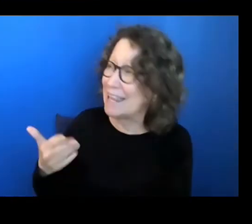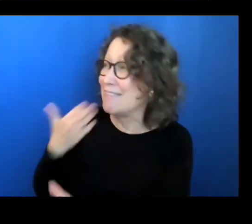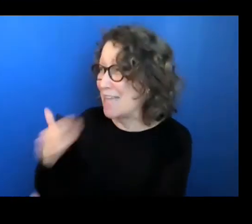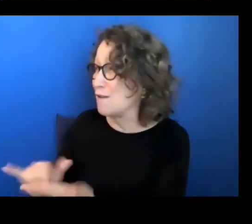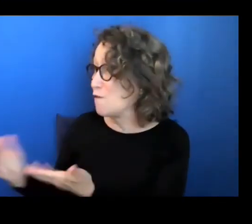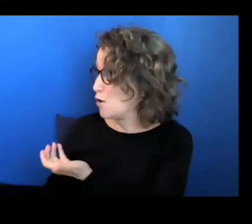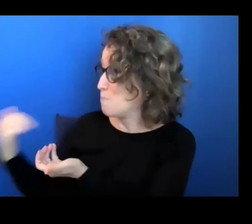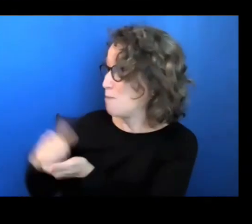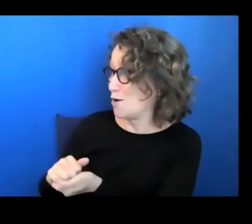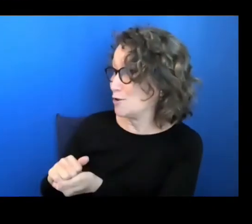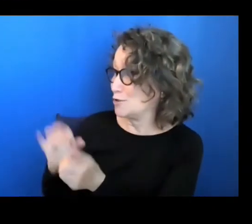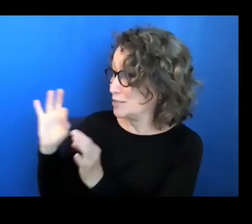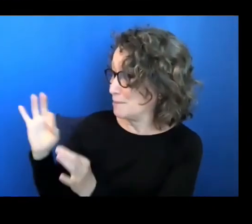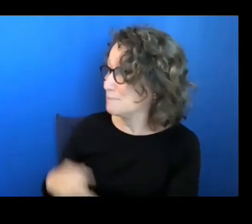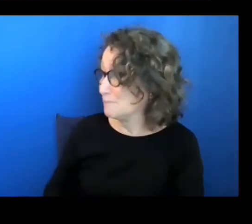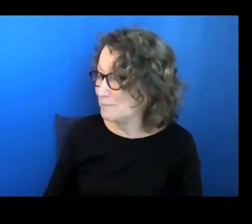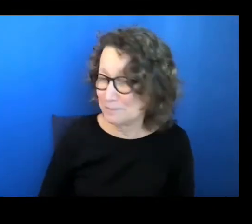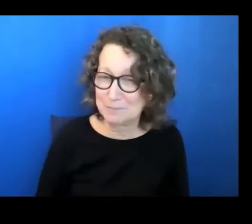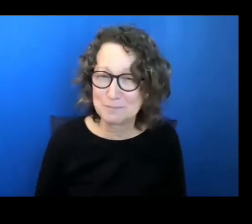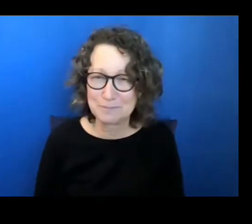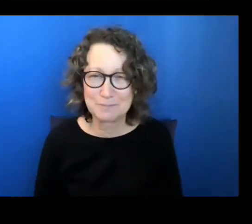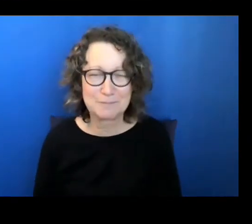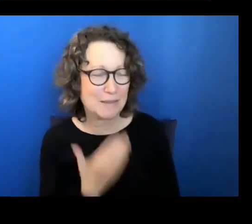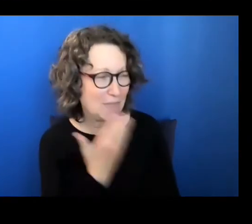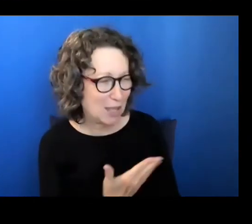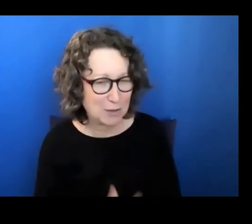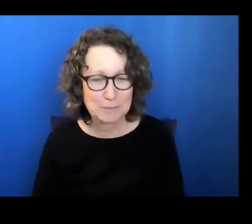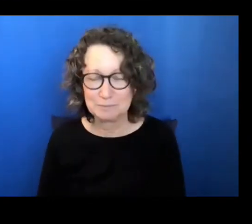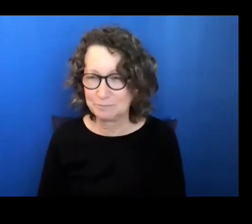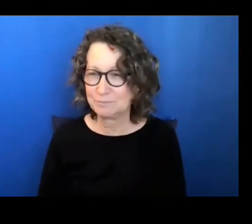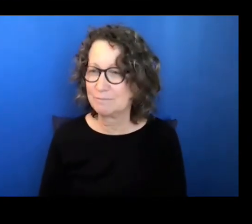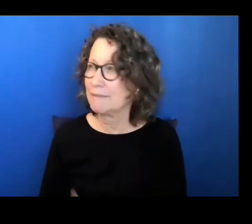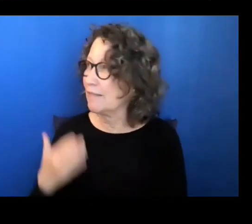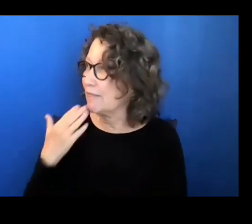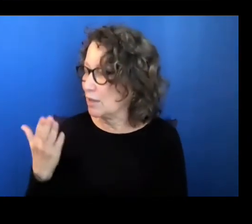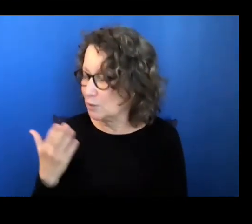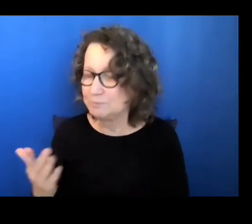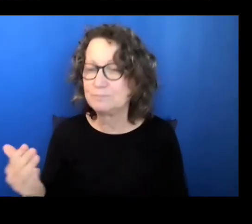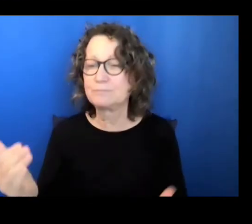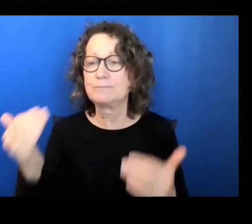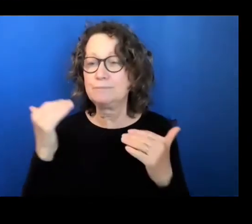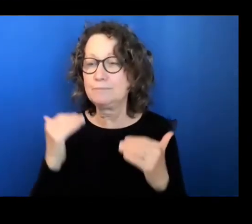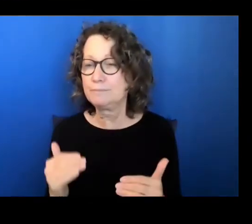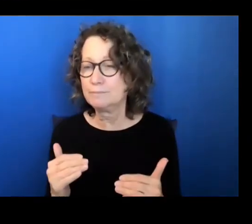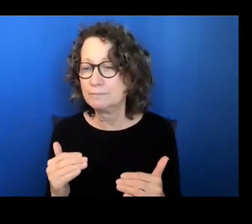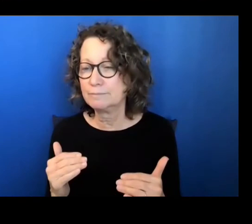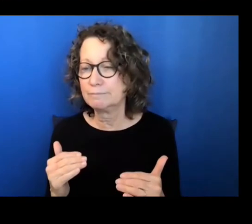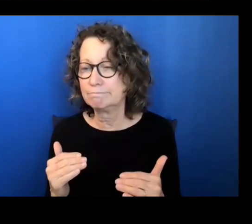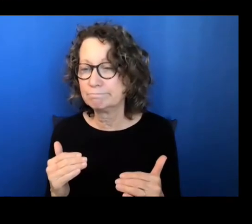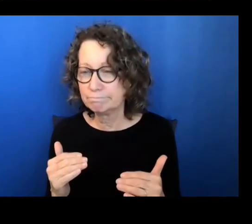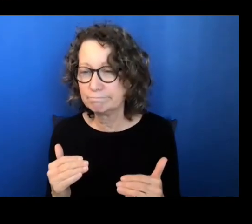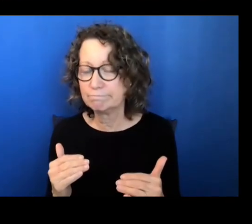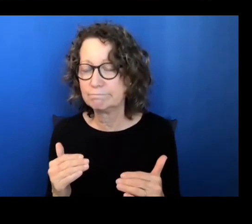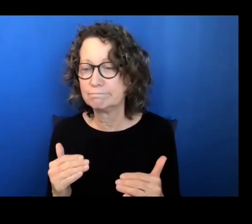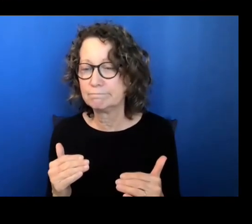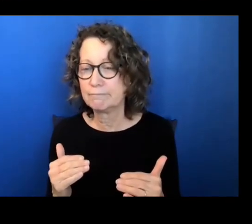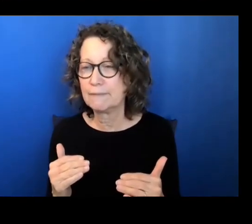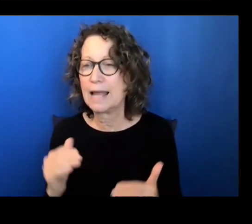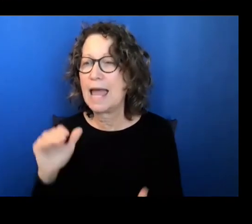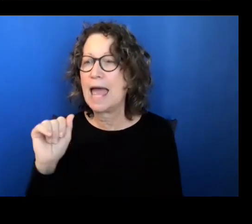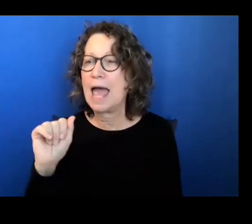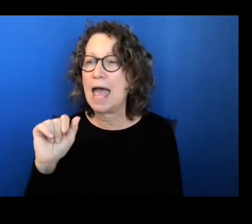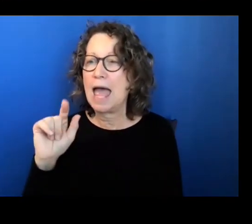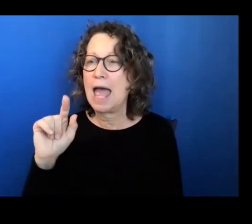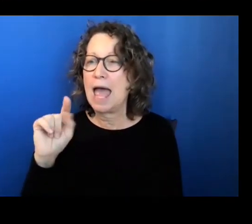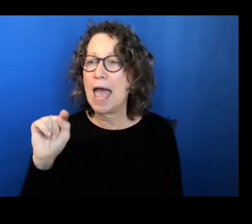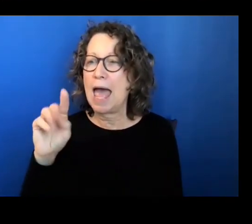for your partnership. Thank you. Thank you, Fabiola. And next up, we are going to Atmica Iyer with